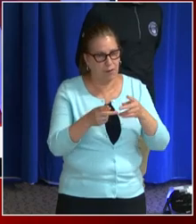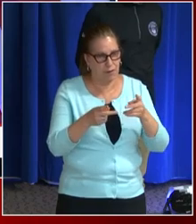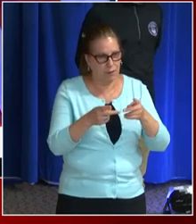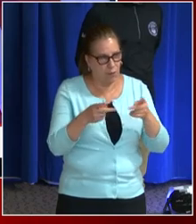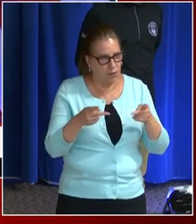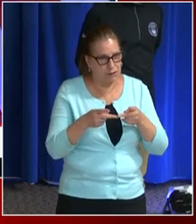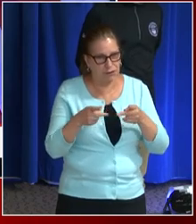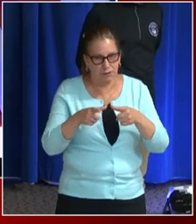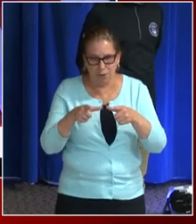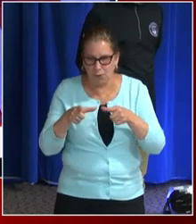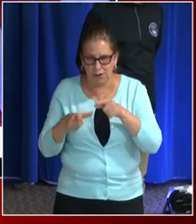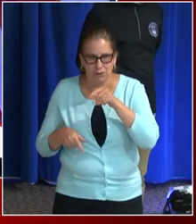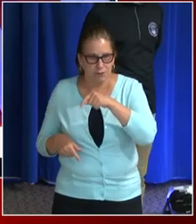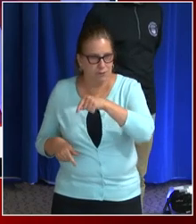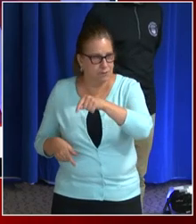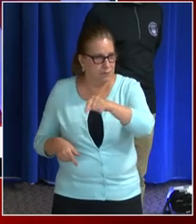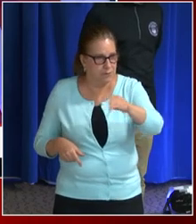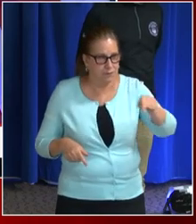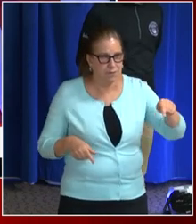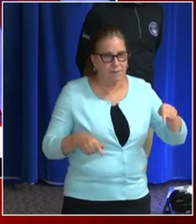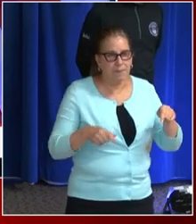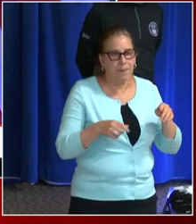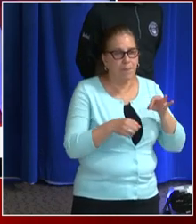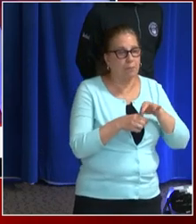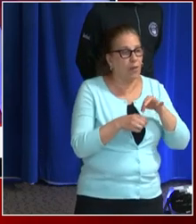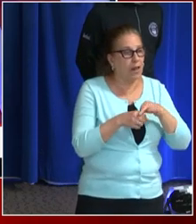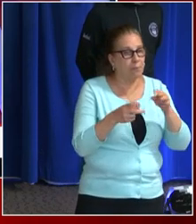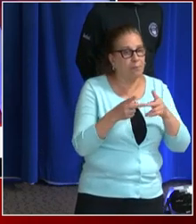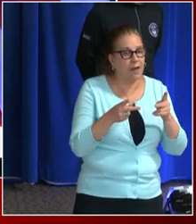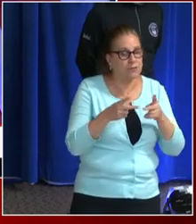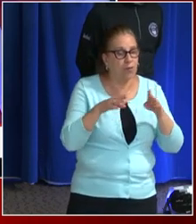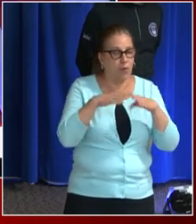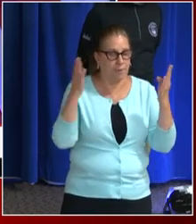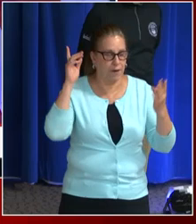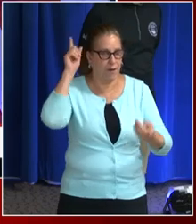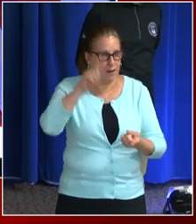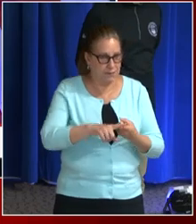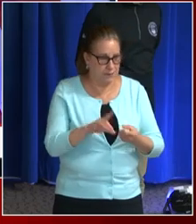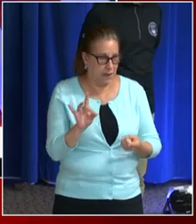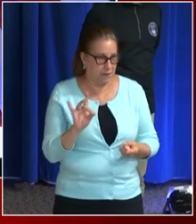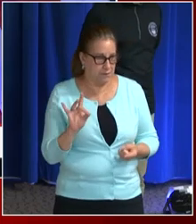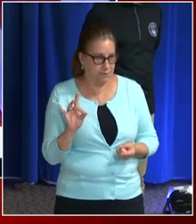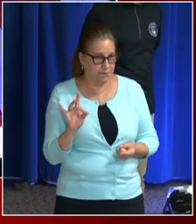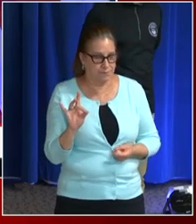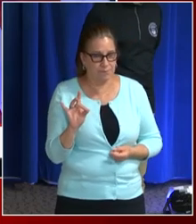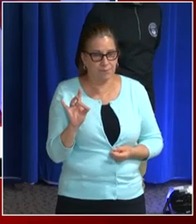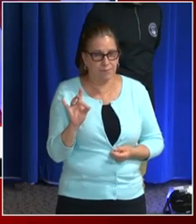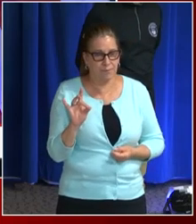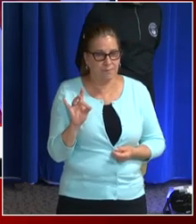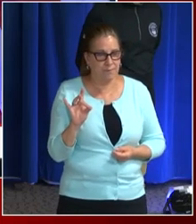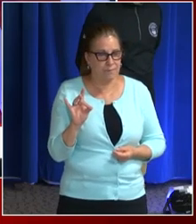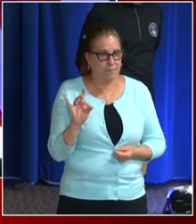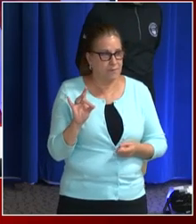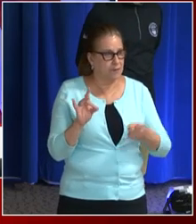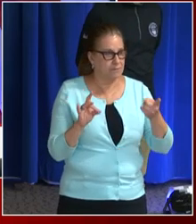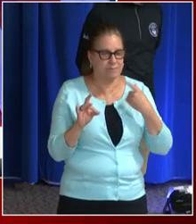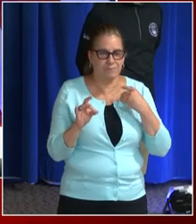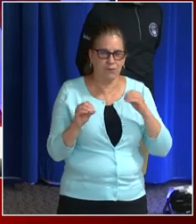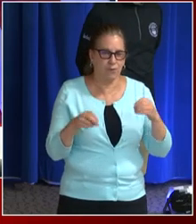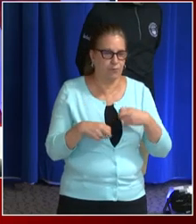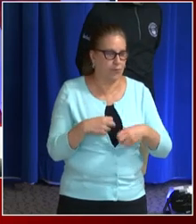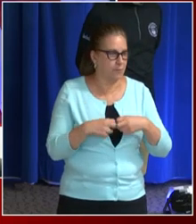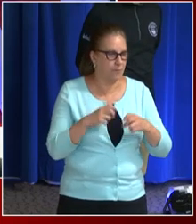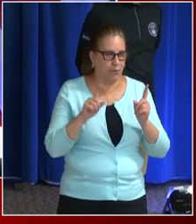go to, and polls are open until 8 p.m. And you won't have any problems going to vote anywhere in the District